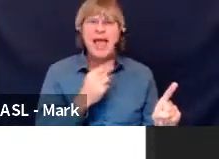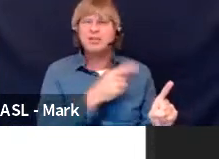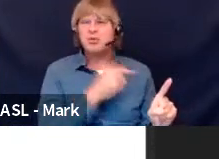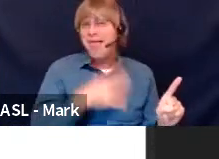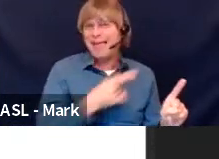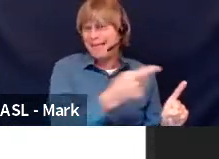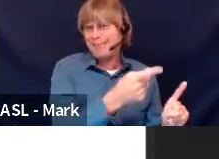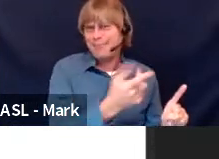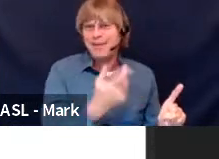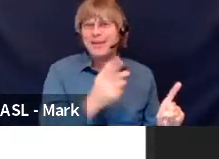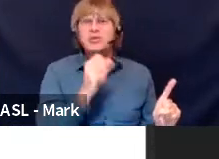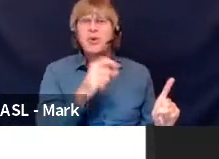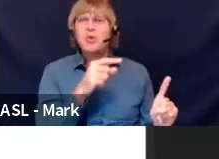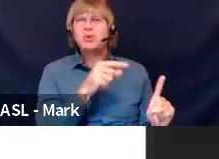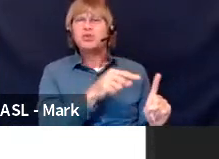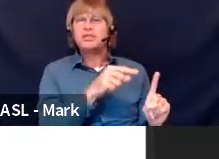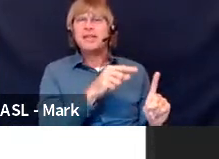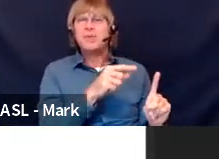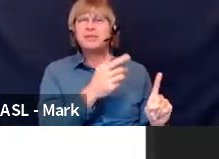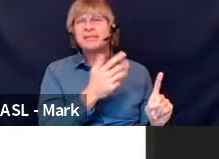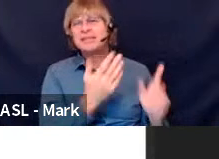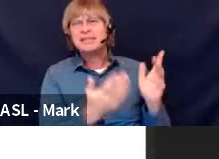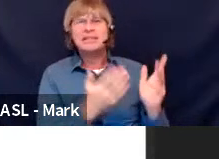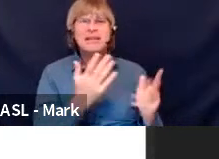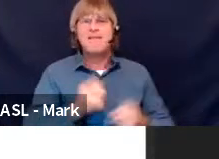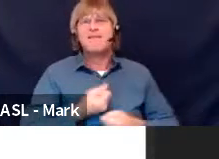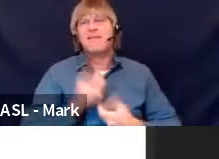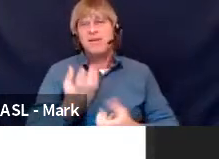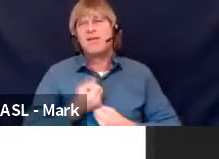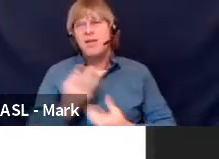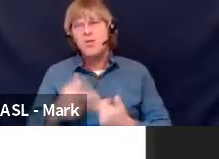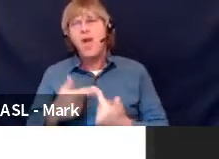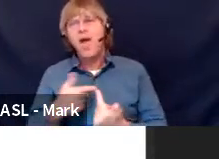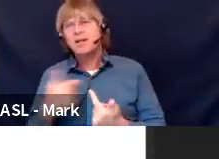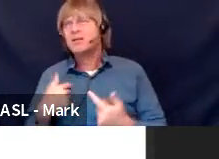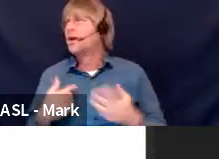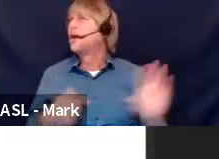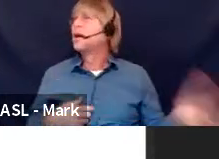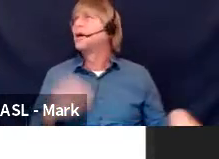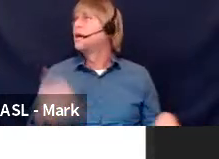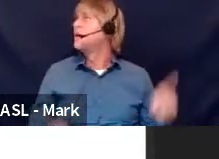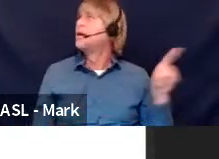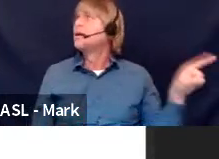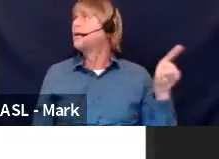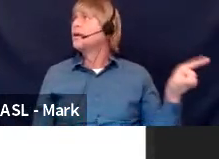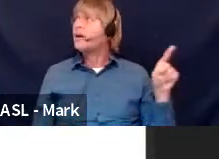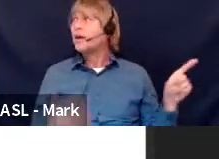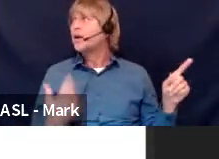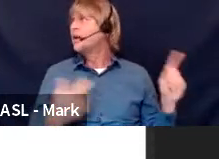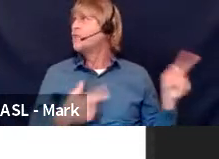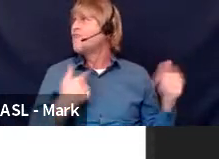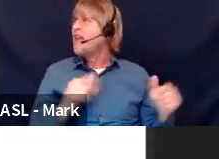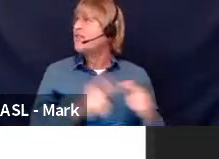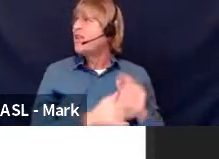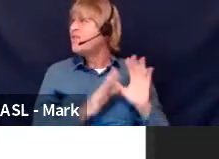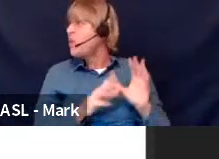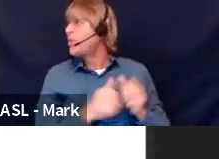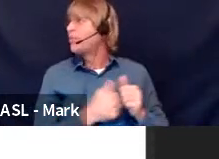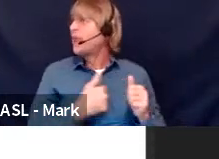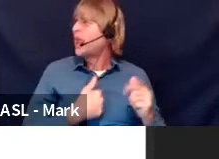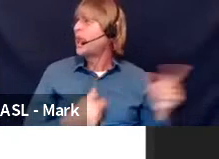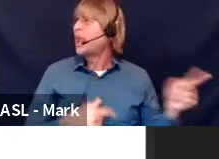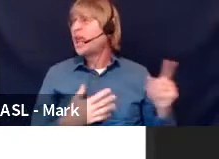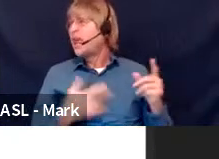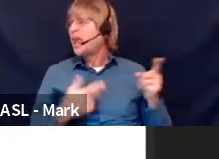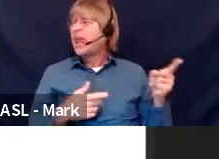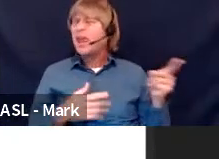didn't like him. And so she was, you know, venting to us like, this guy, he keeps, you know, trying to talk to me. And,